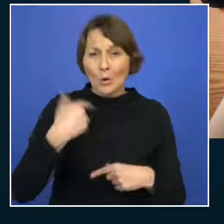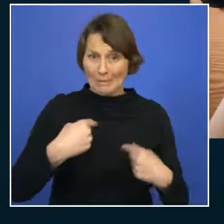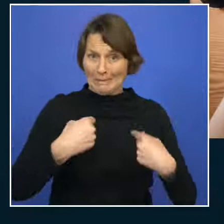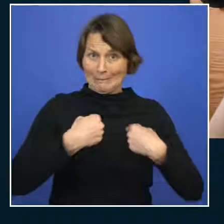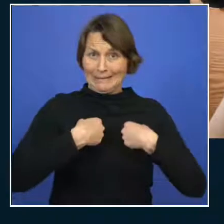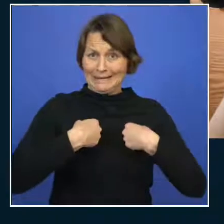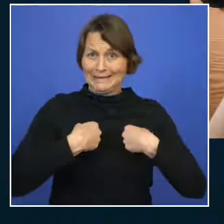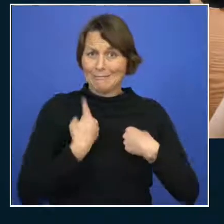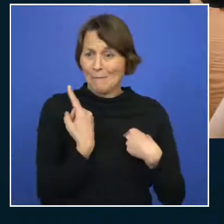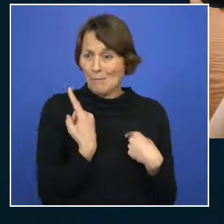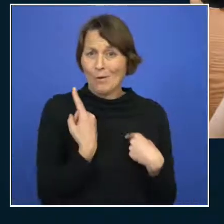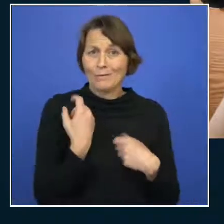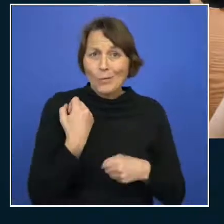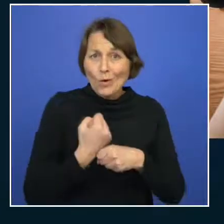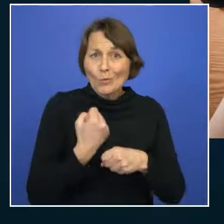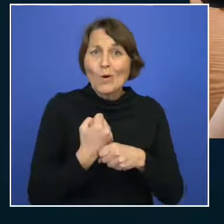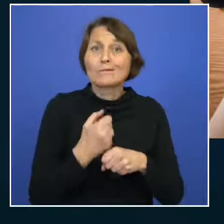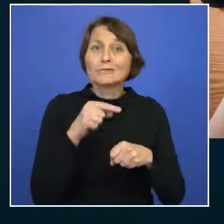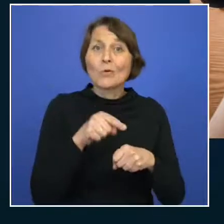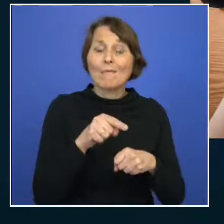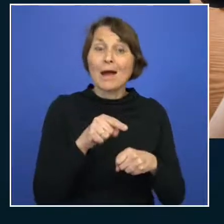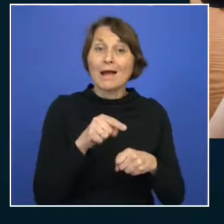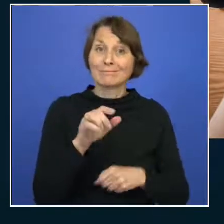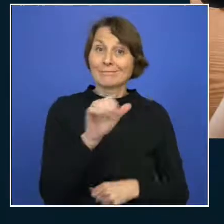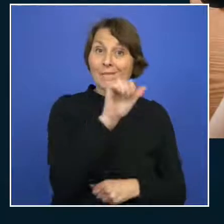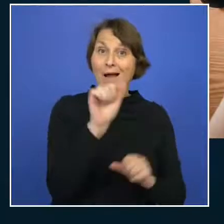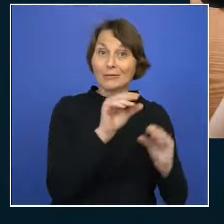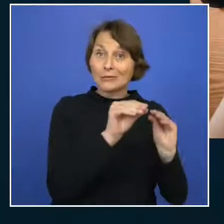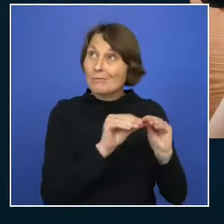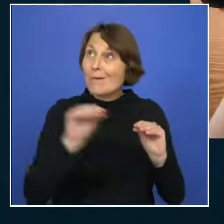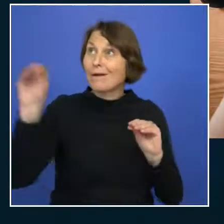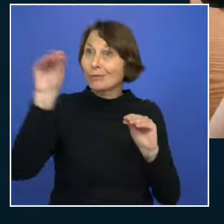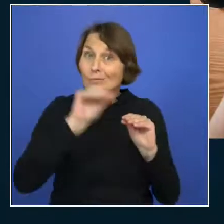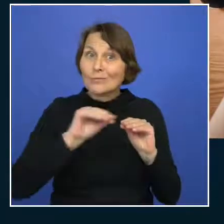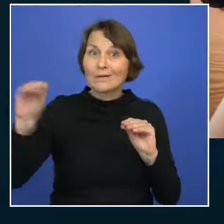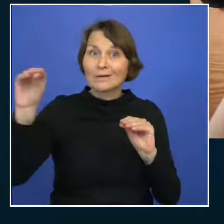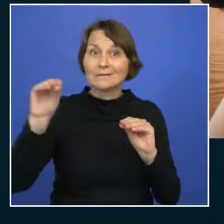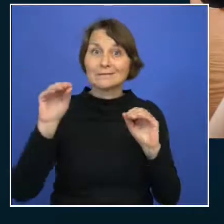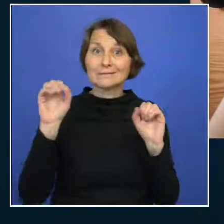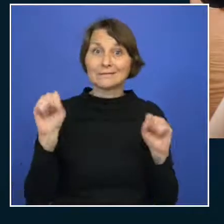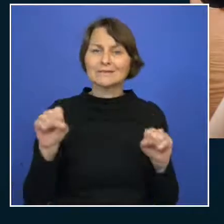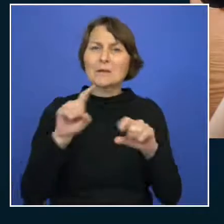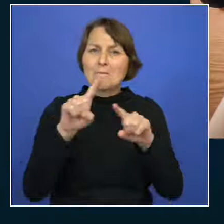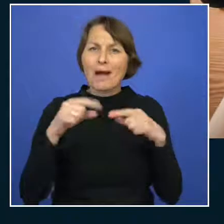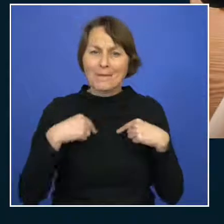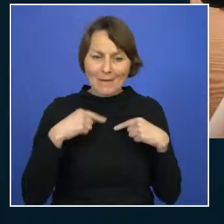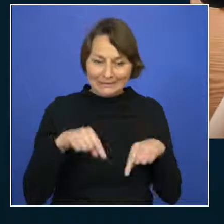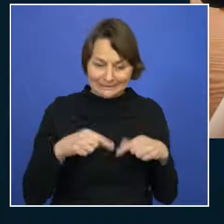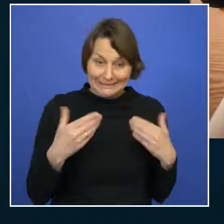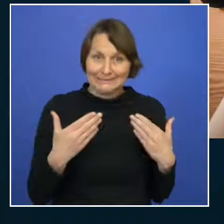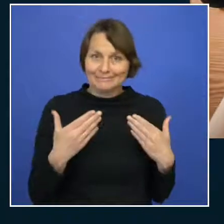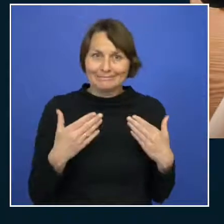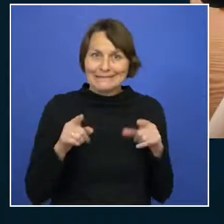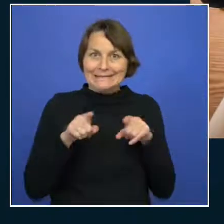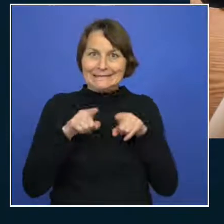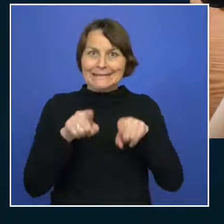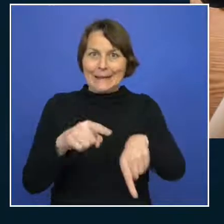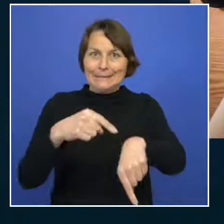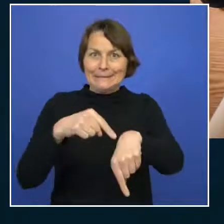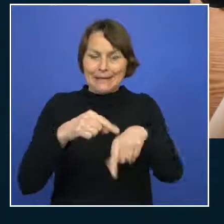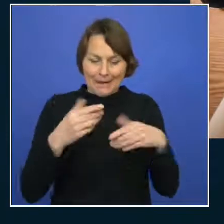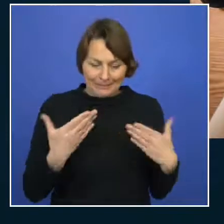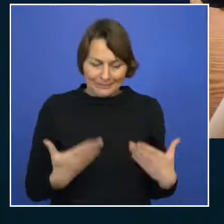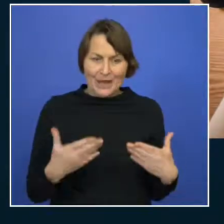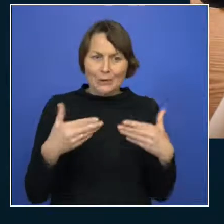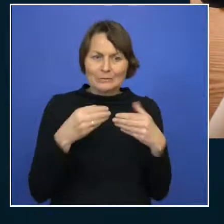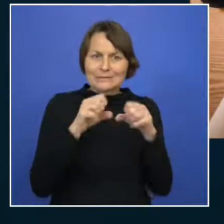Azure migration project, I also had to maintain the existing system that's in production. So I